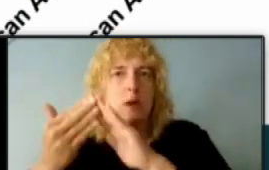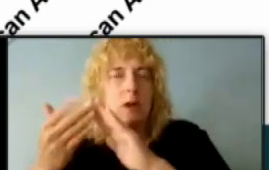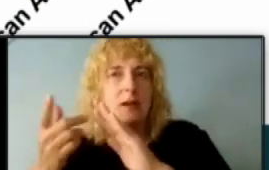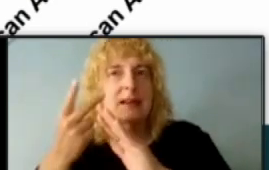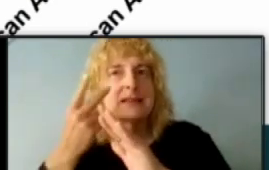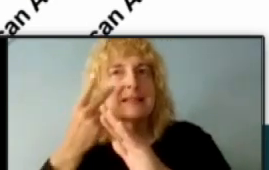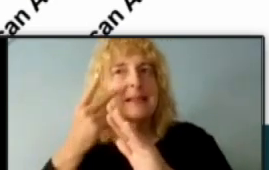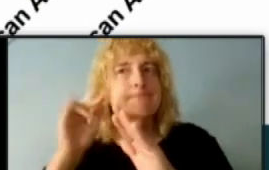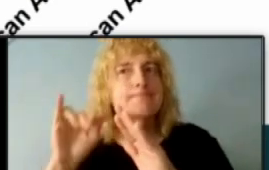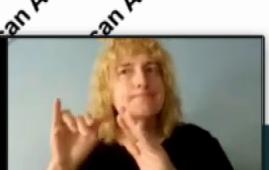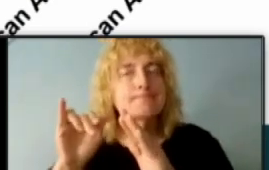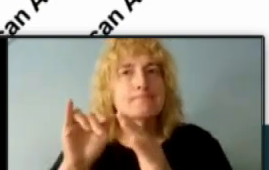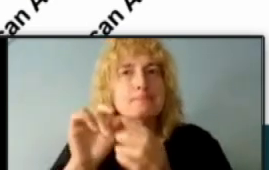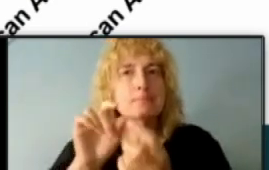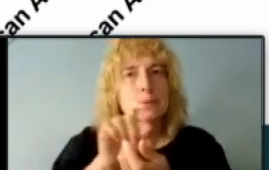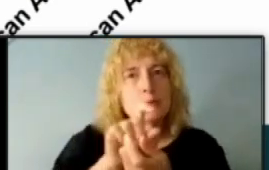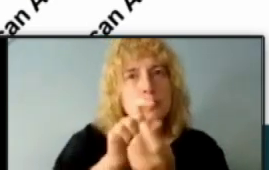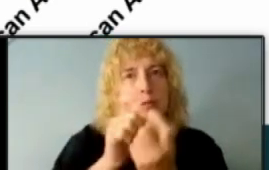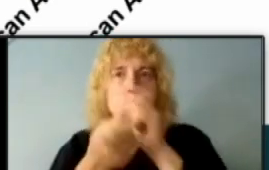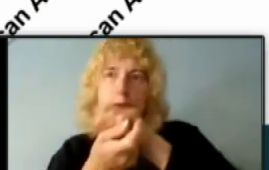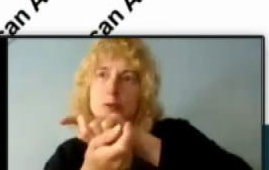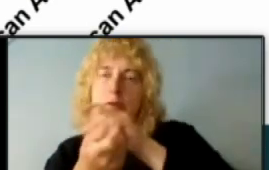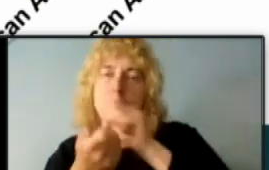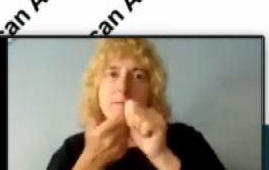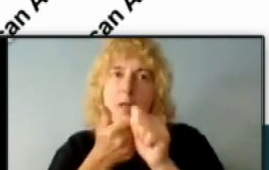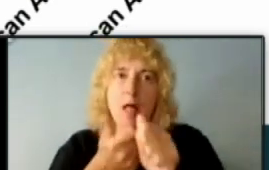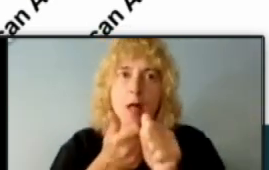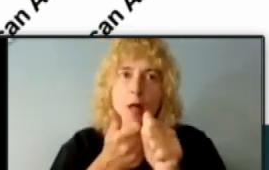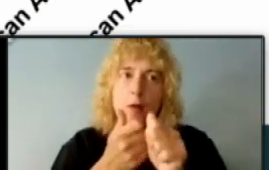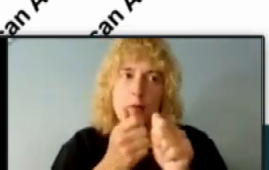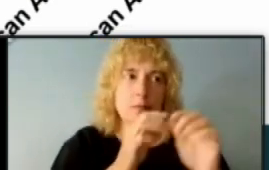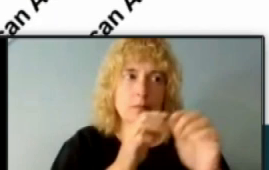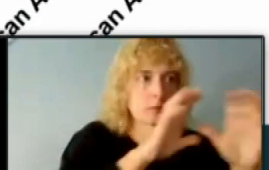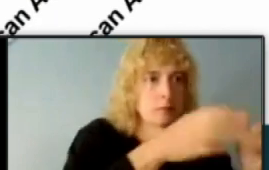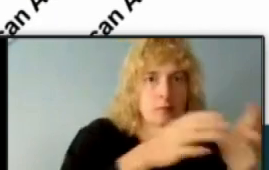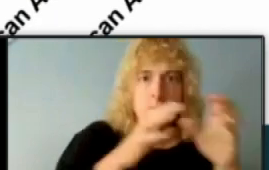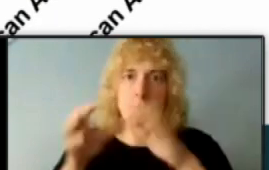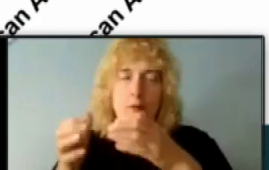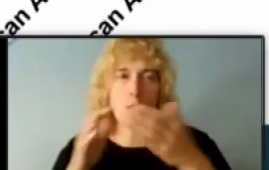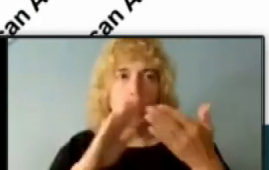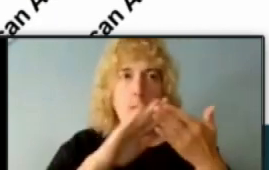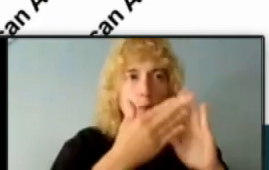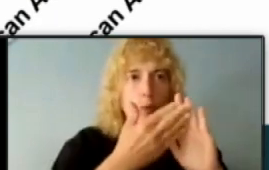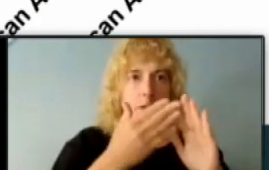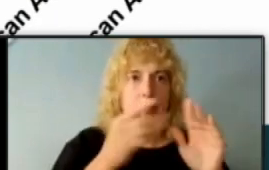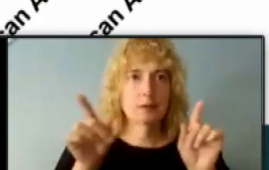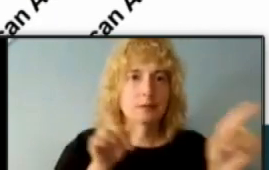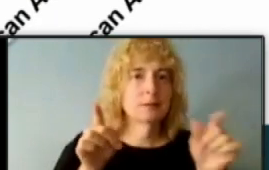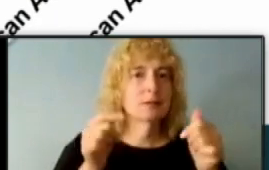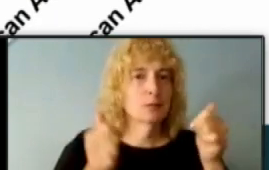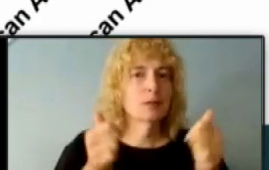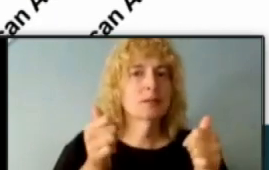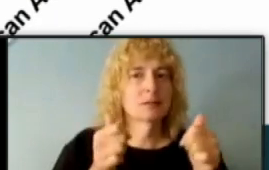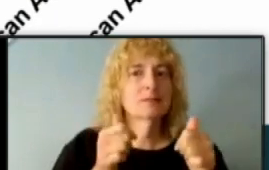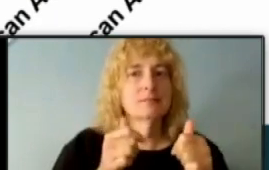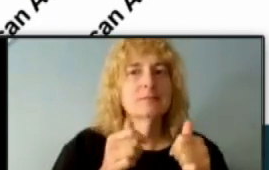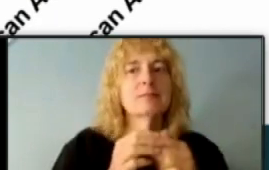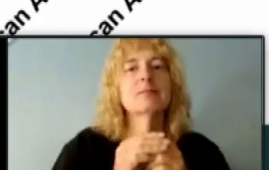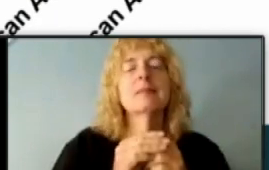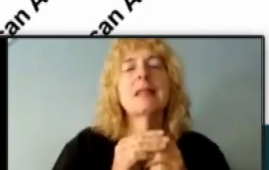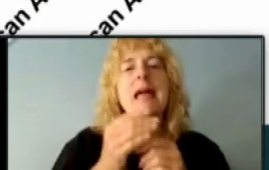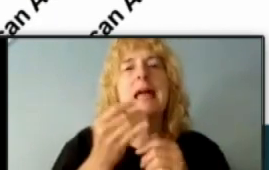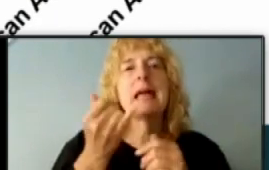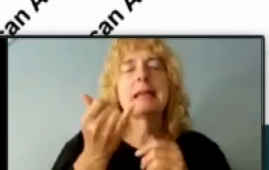upon the makeup of the community that we're speaking to. So if we can skip to the last in the interest of